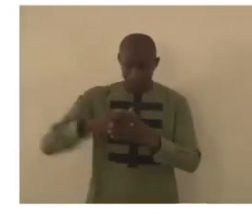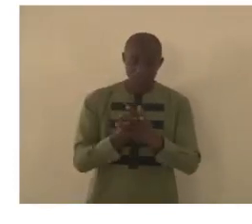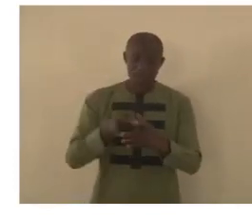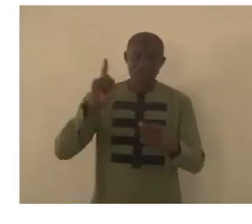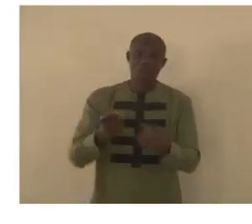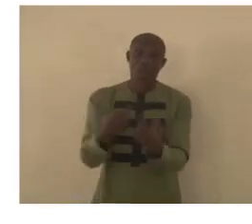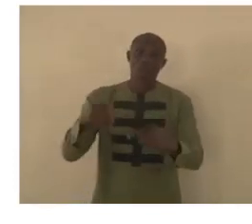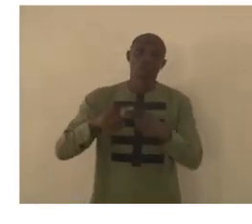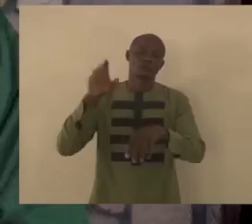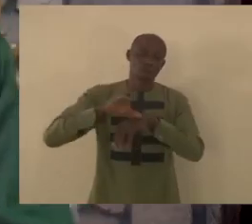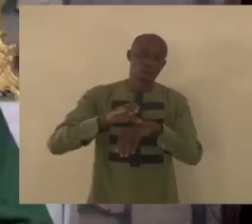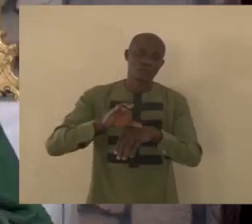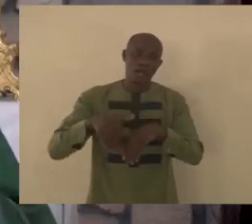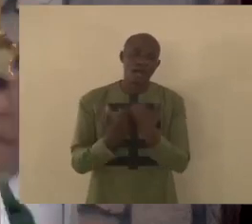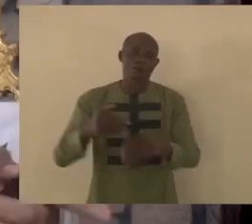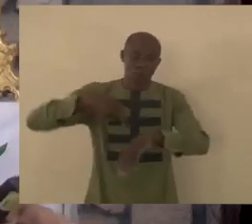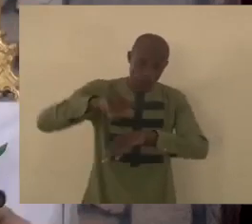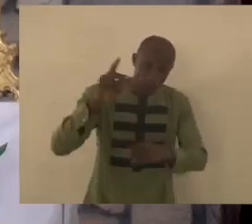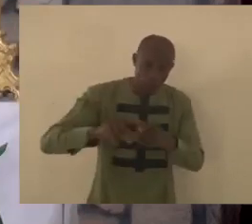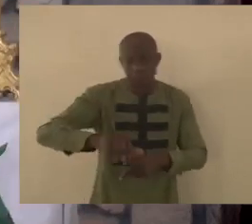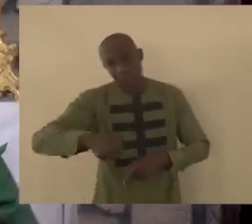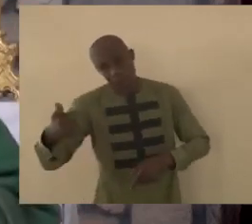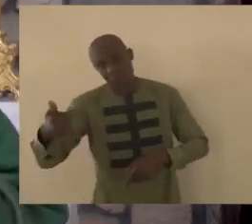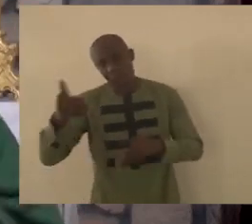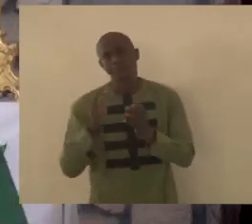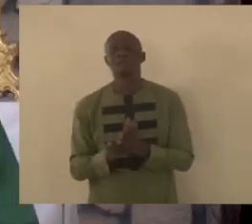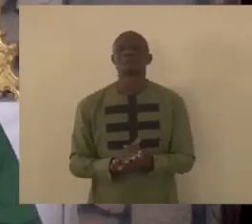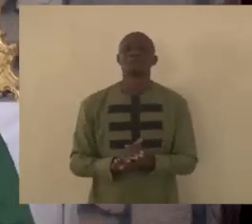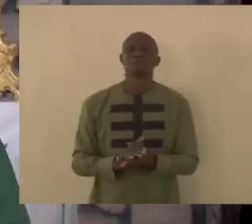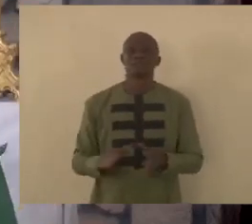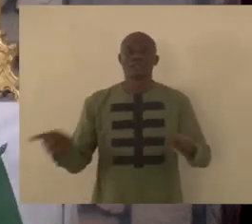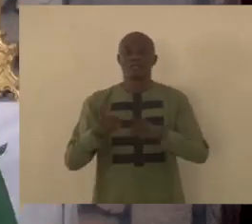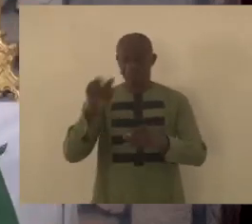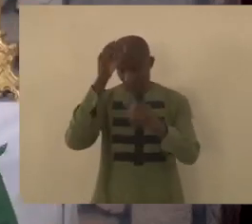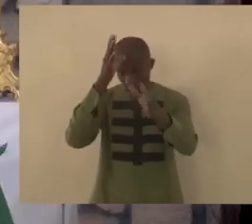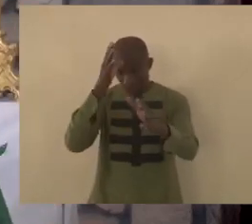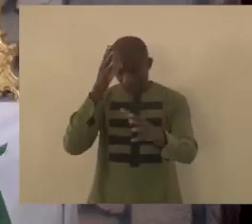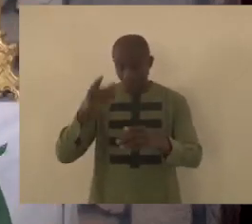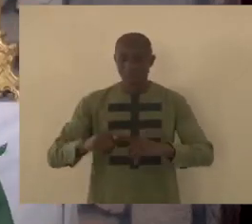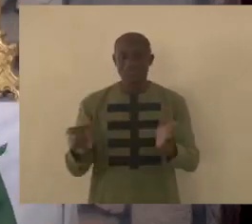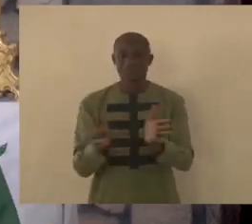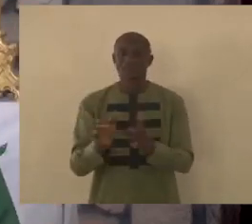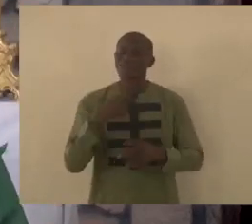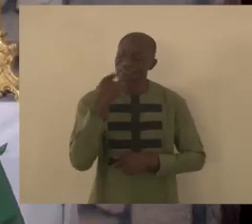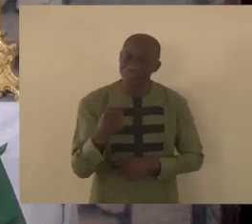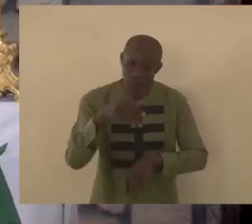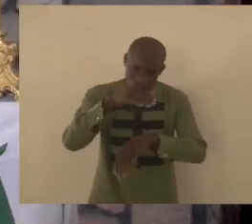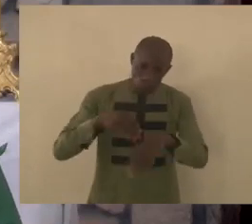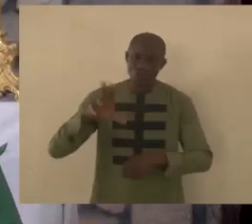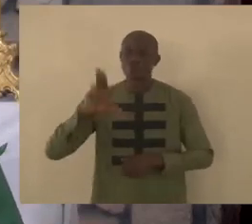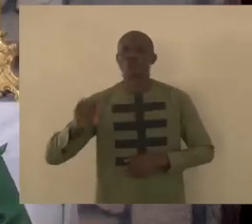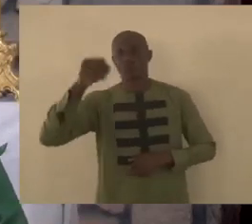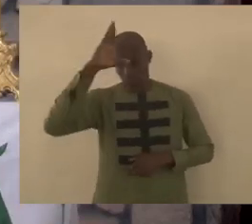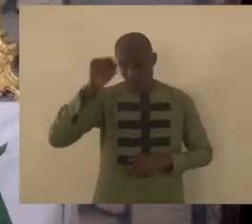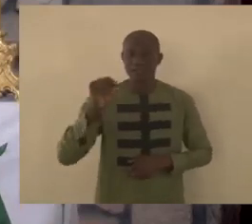when he begins to come to church, how will he refer to the other? As father. But Jesus says, call no